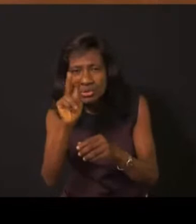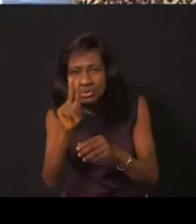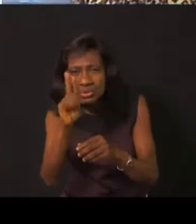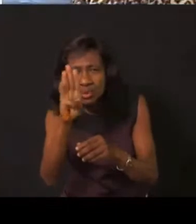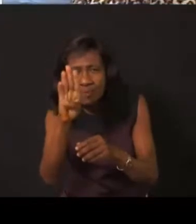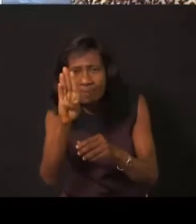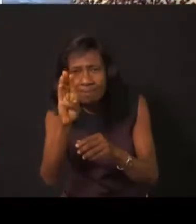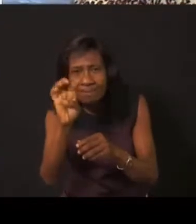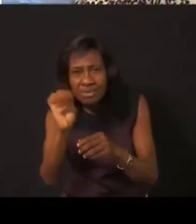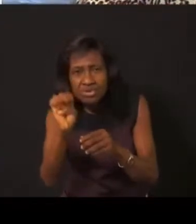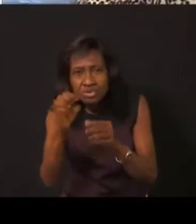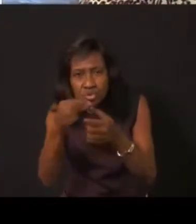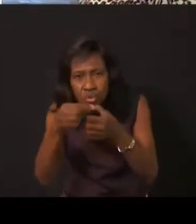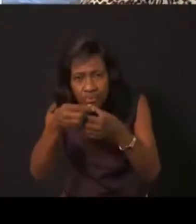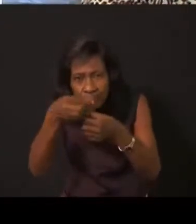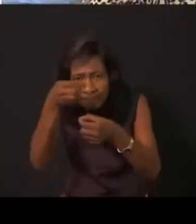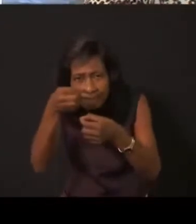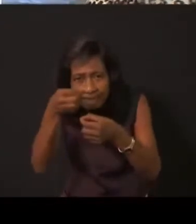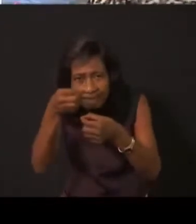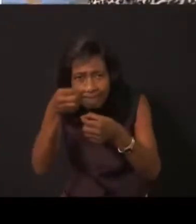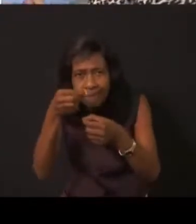here,